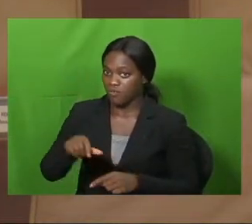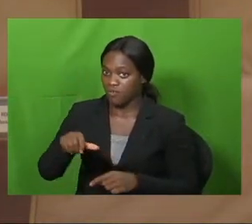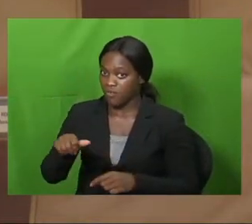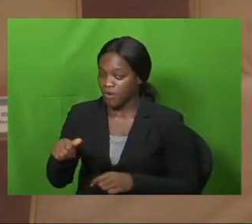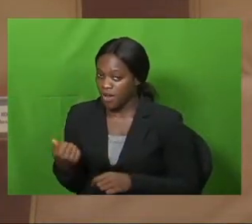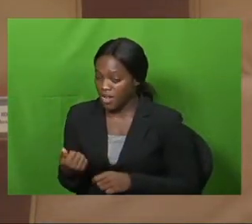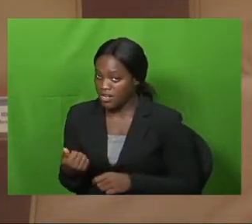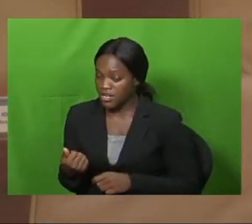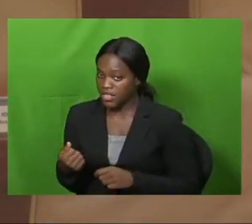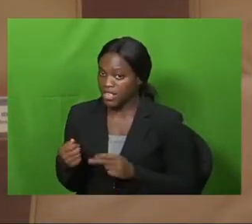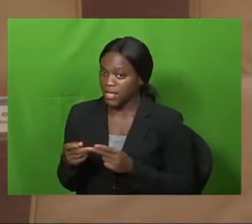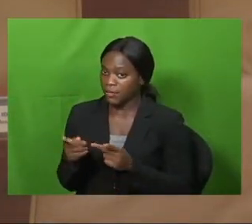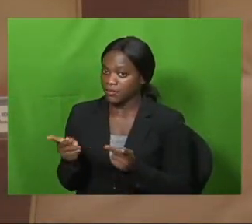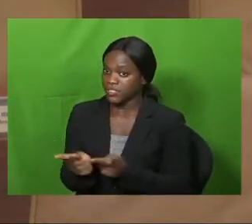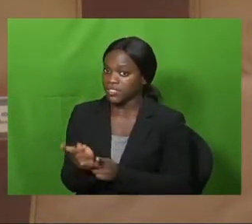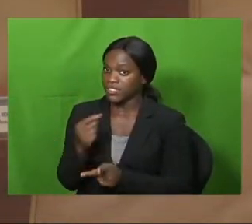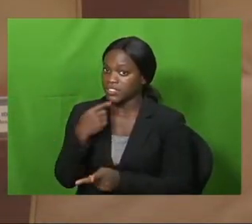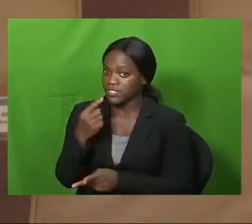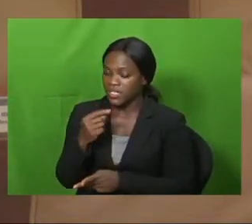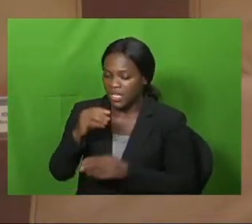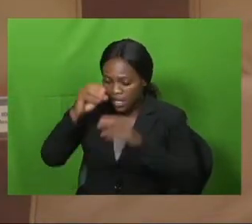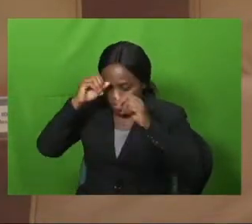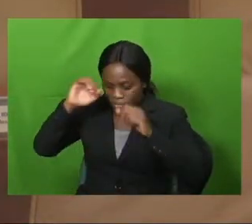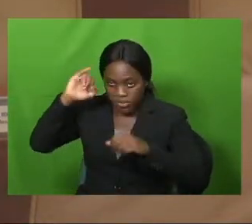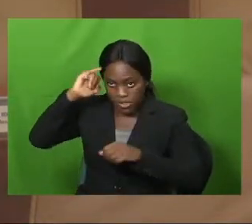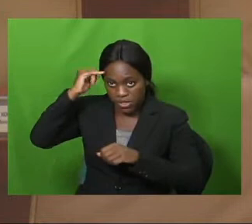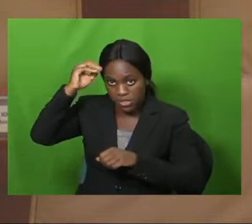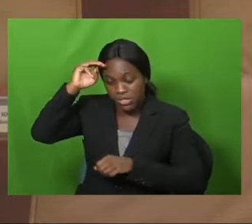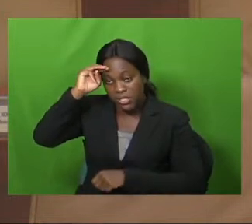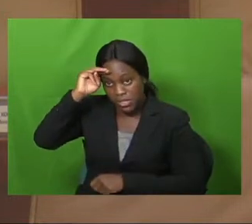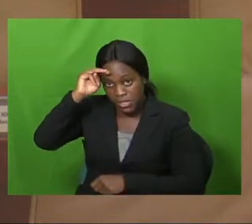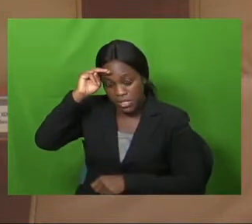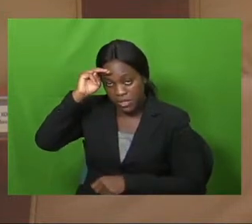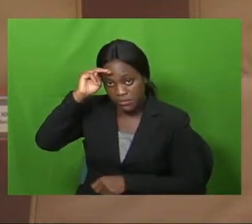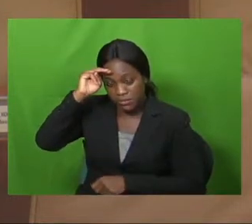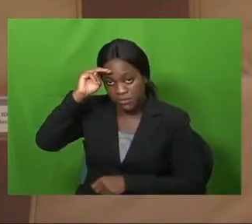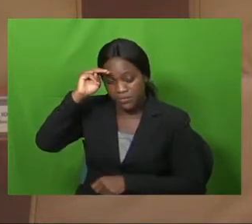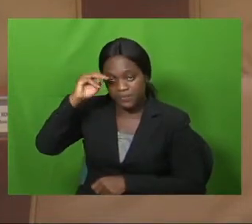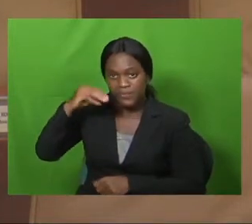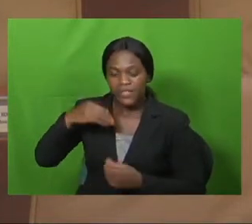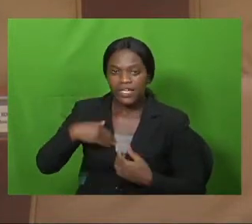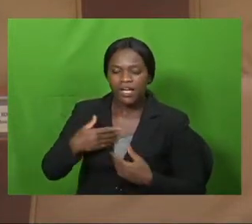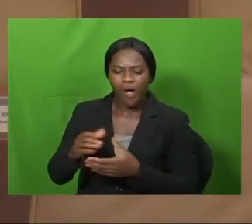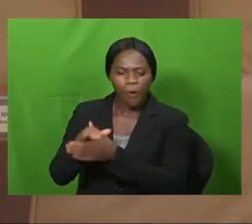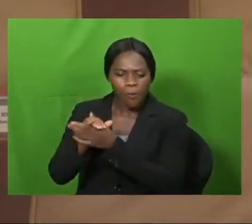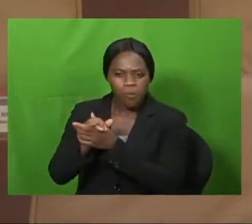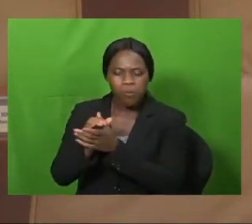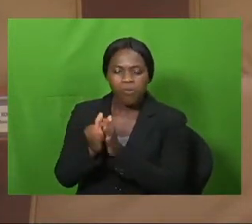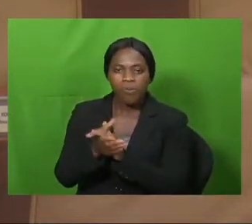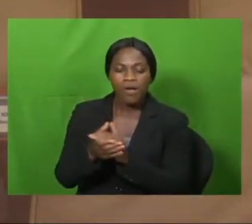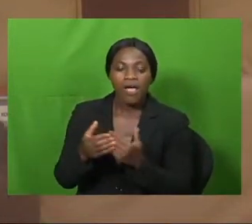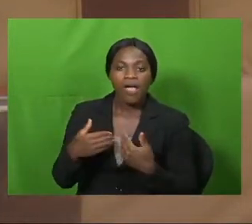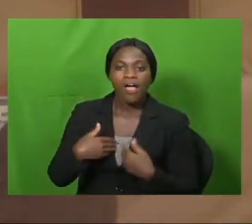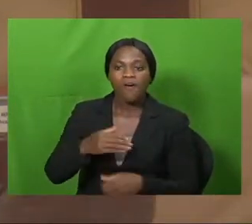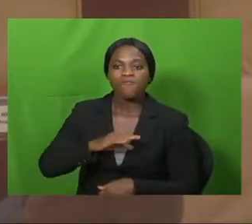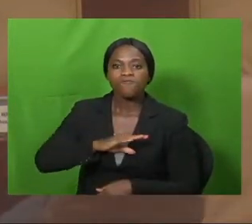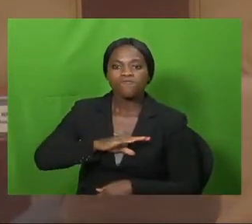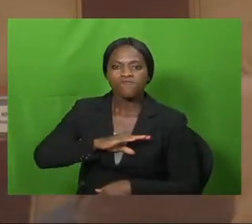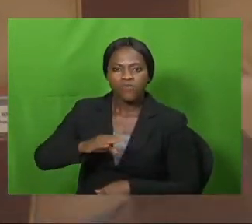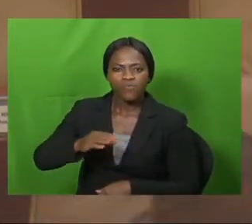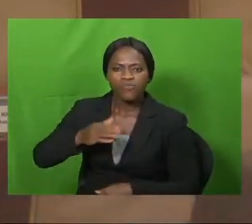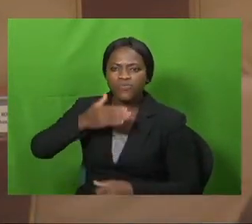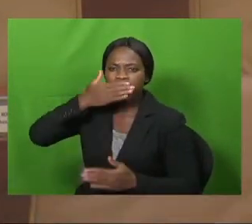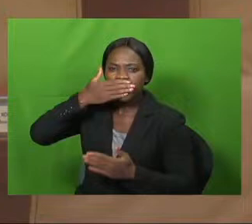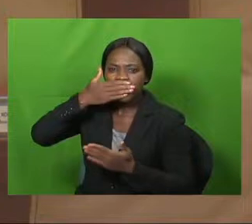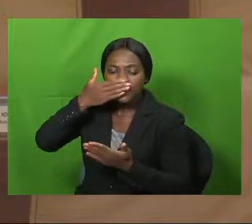source. President John Dramani Mahama has been commended for taking a bold and